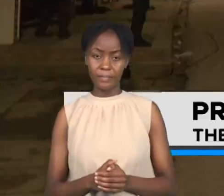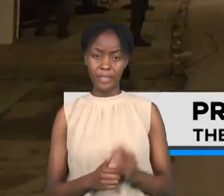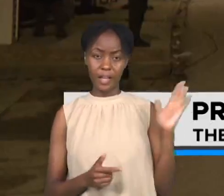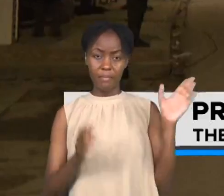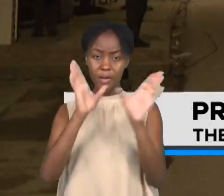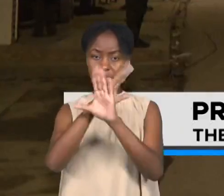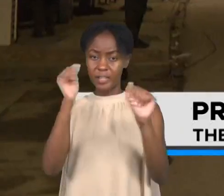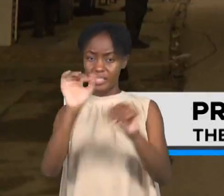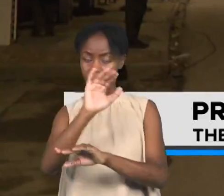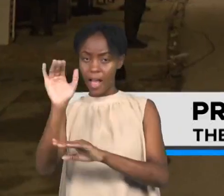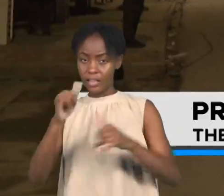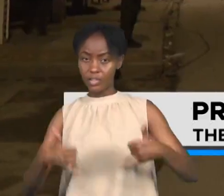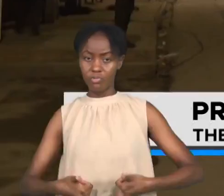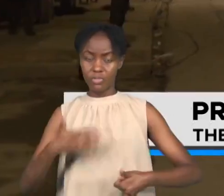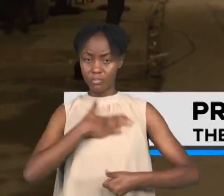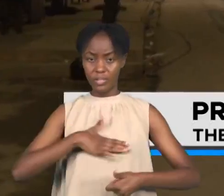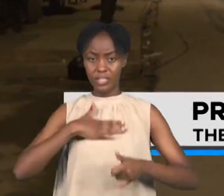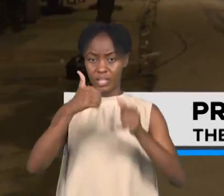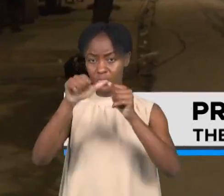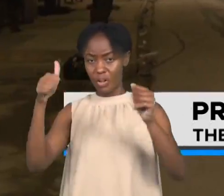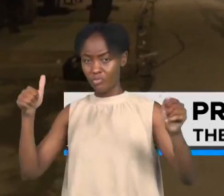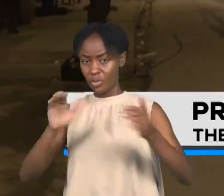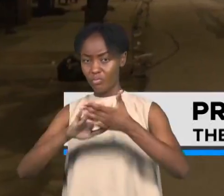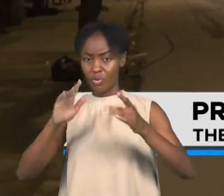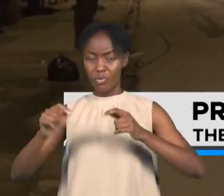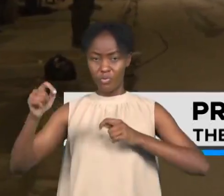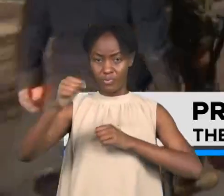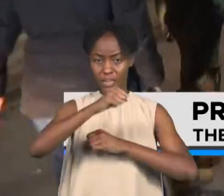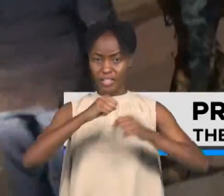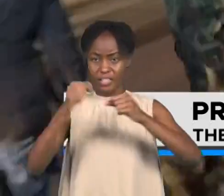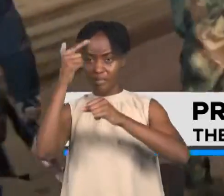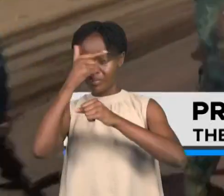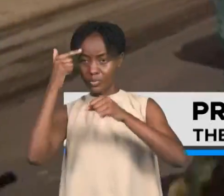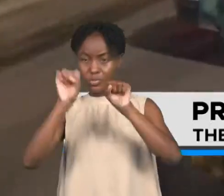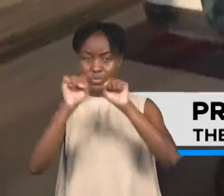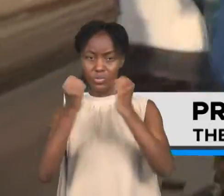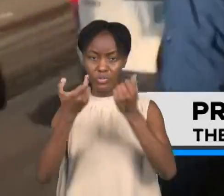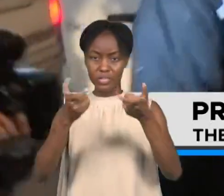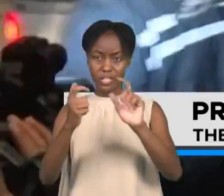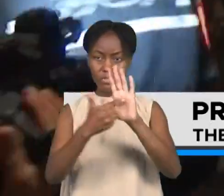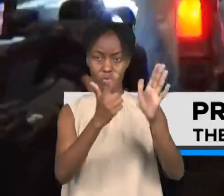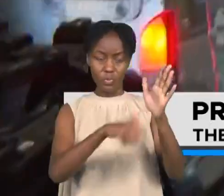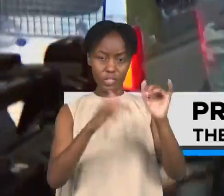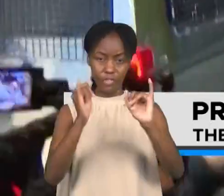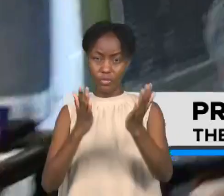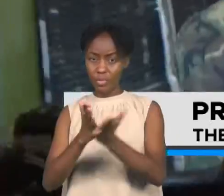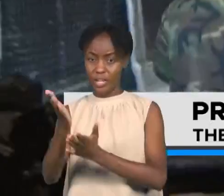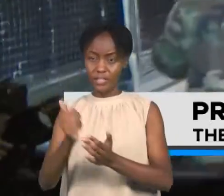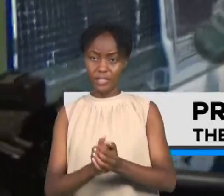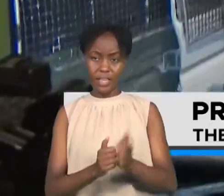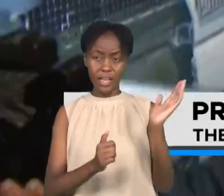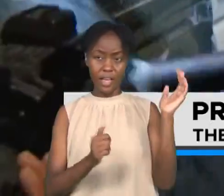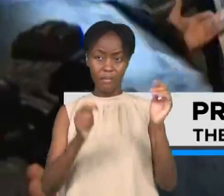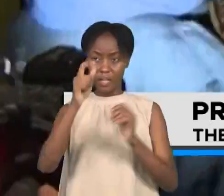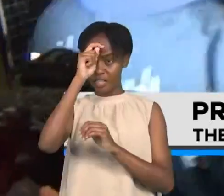urged the young Tunisians to refrain from further violence, even as social media posts called for new rallies. Tunisia's